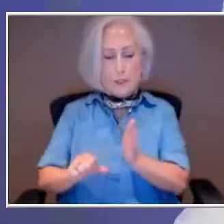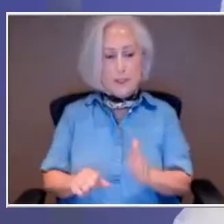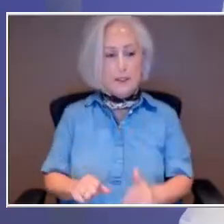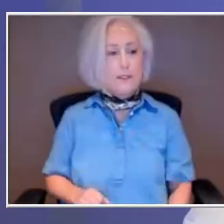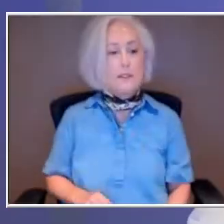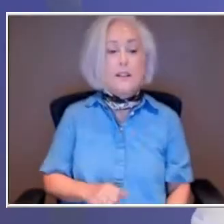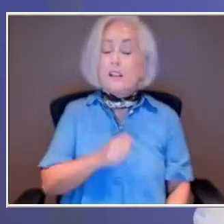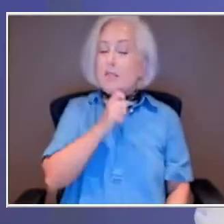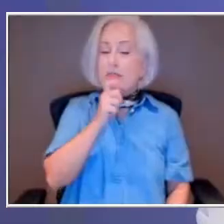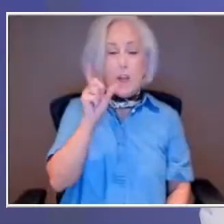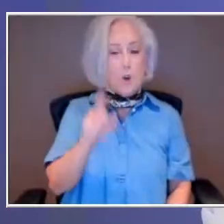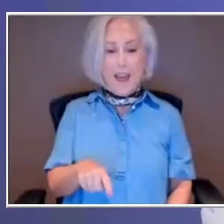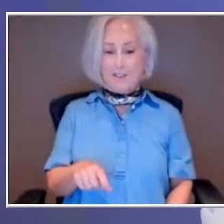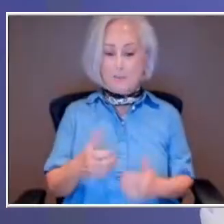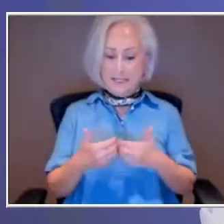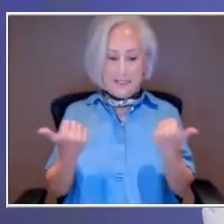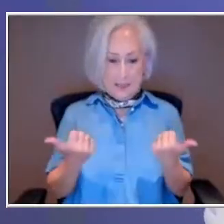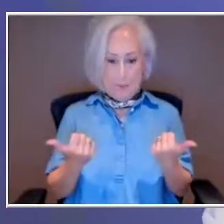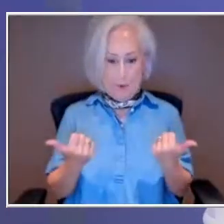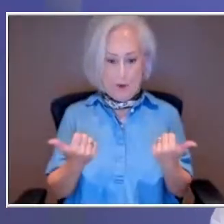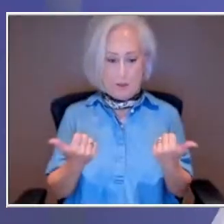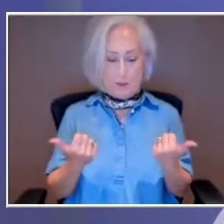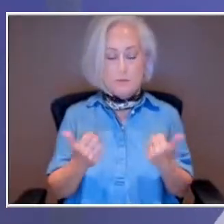have to be. I would say in specific